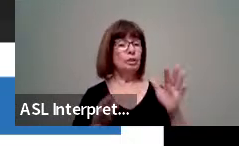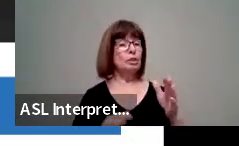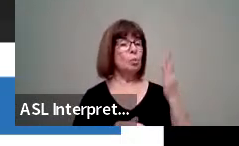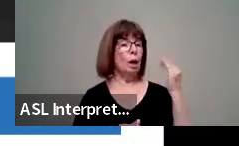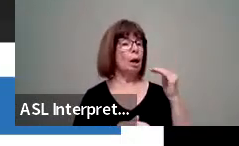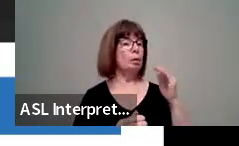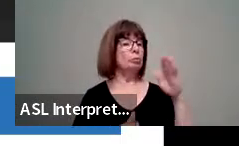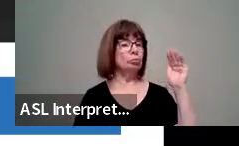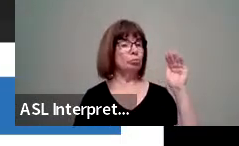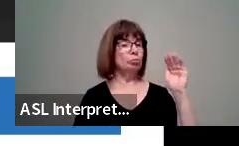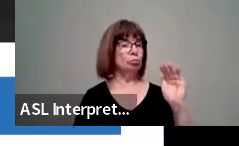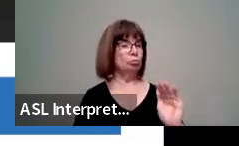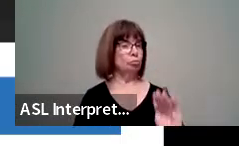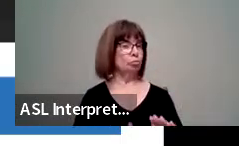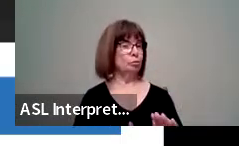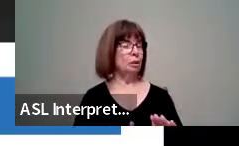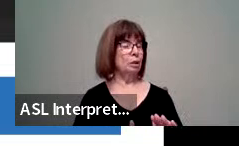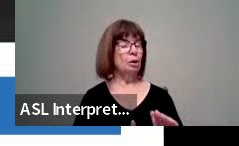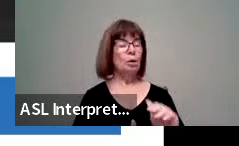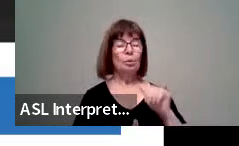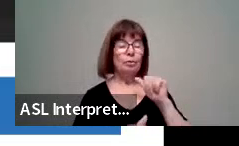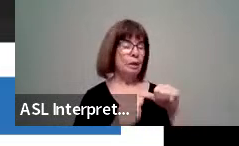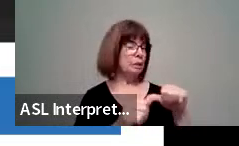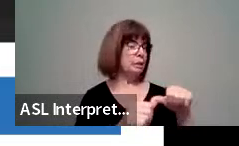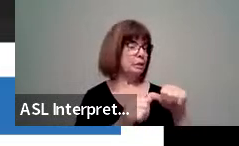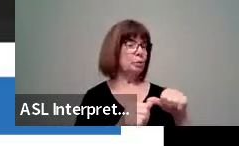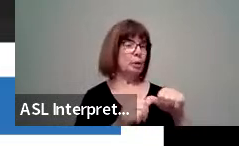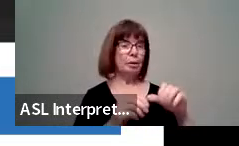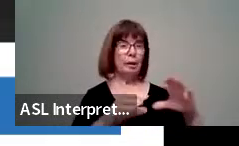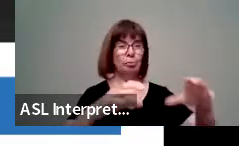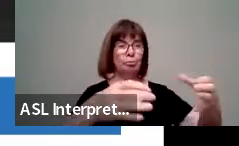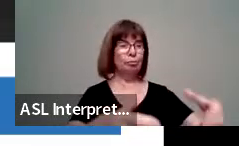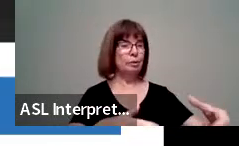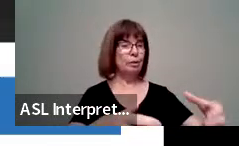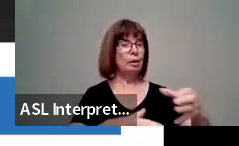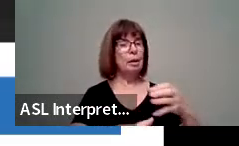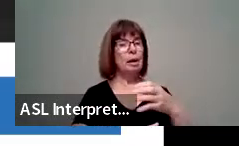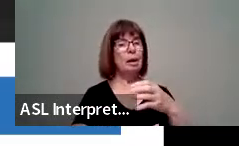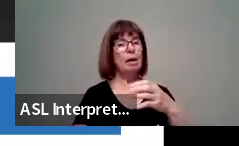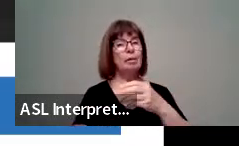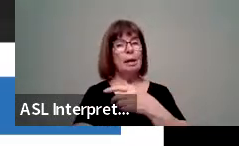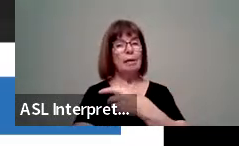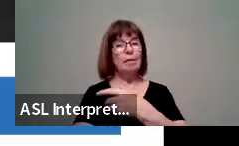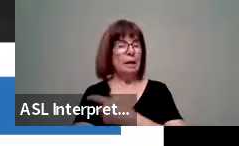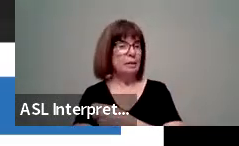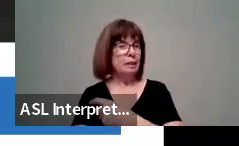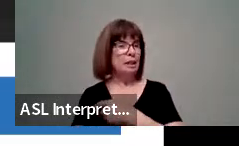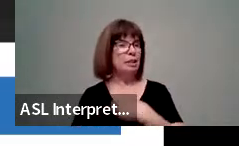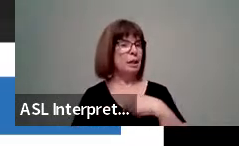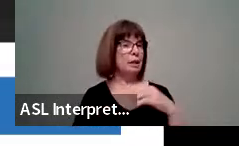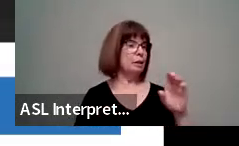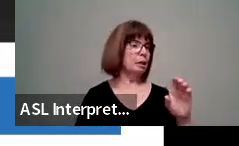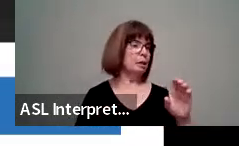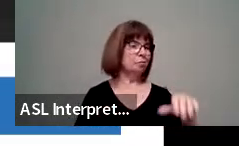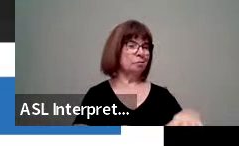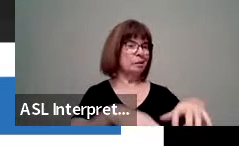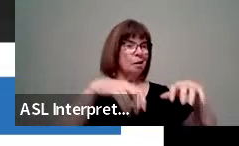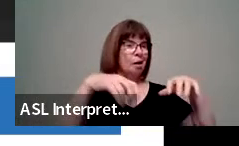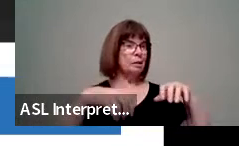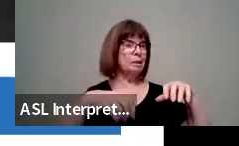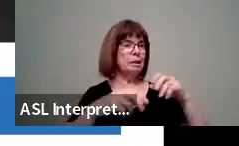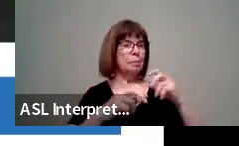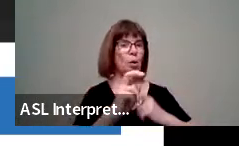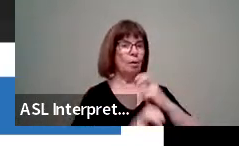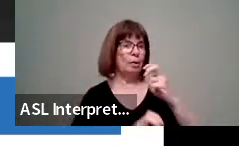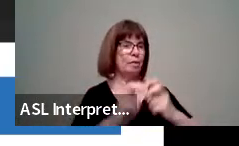down. We've discontinued the mass vaccination sites at the Coliseum and the fairgrounds. We're also reducing